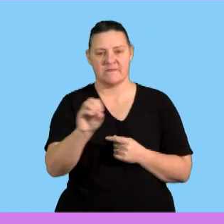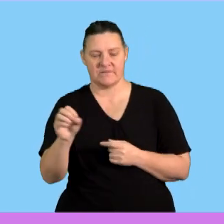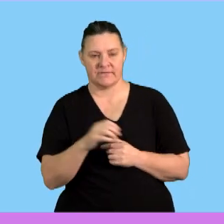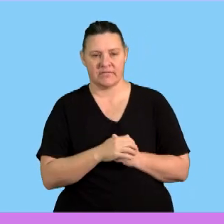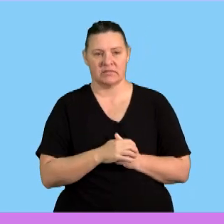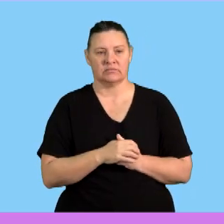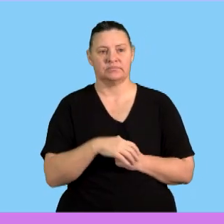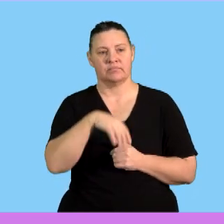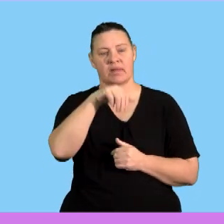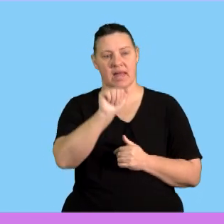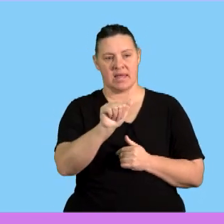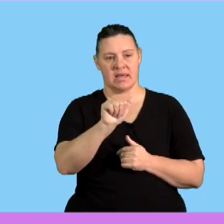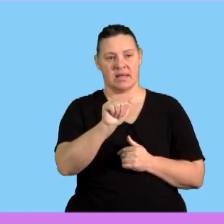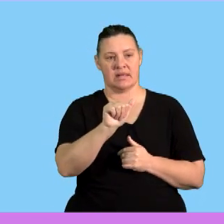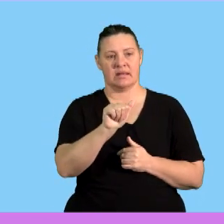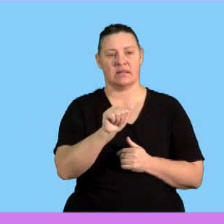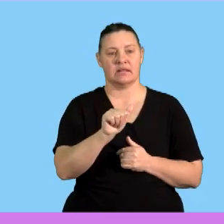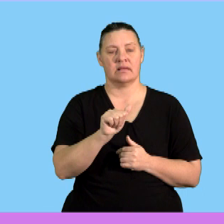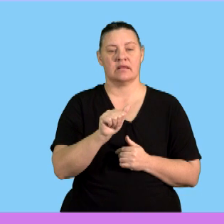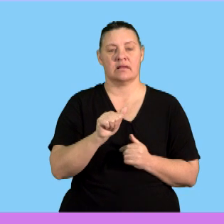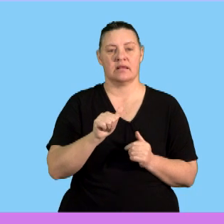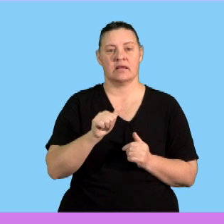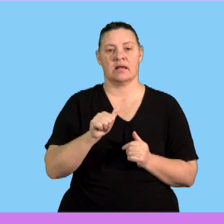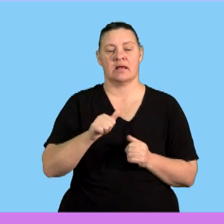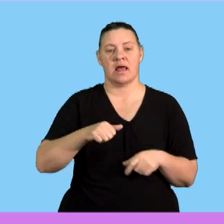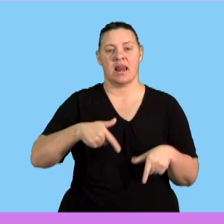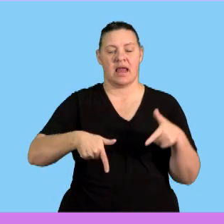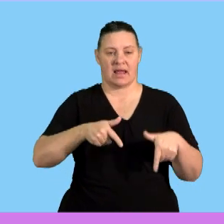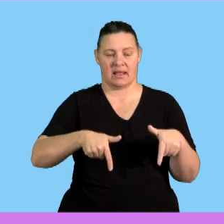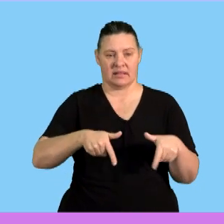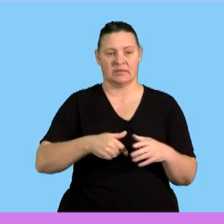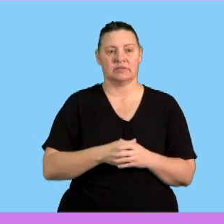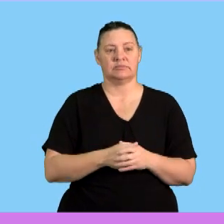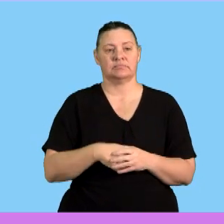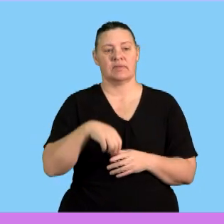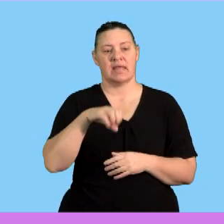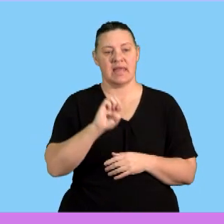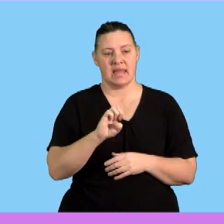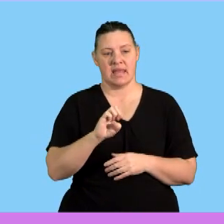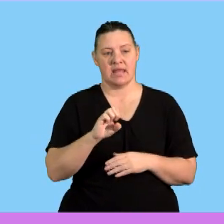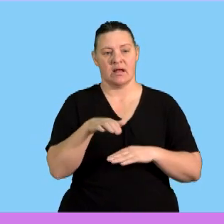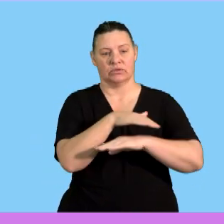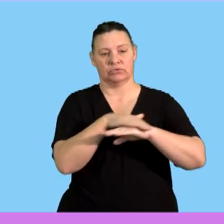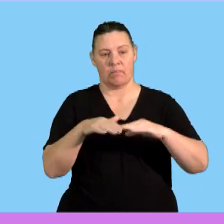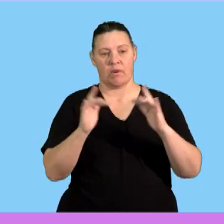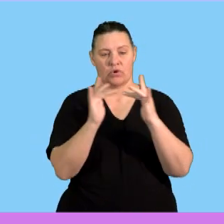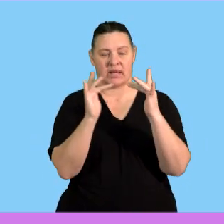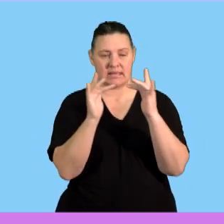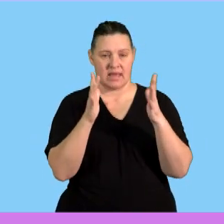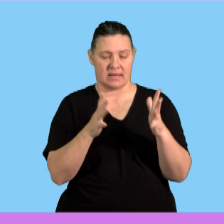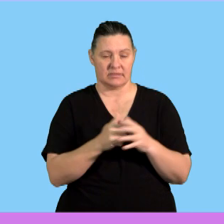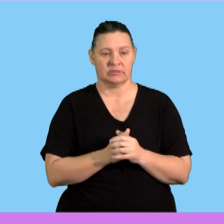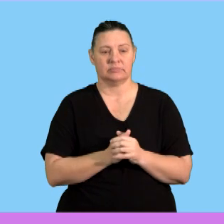is there, right? So A, for example, is the leg of this table. E, for example, here is the top